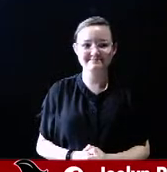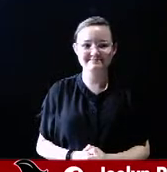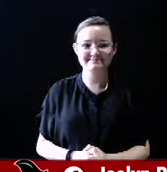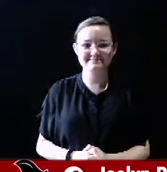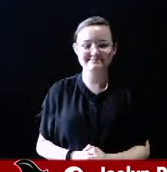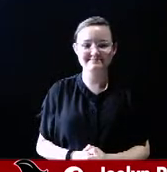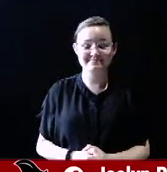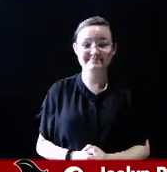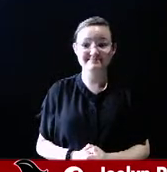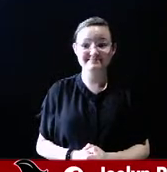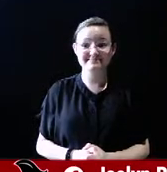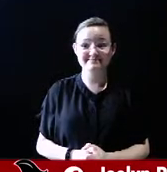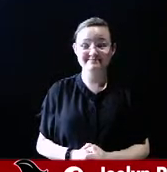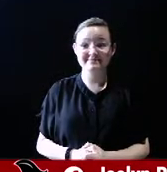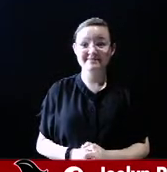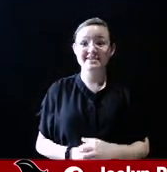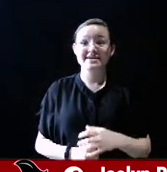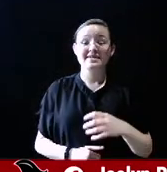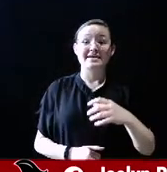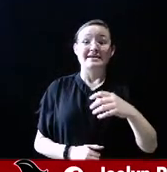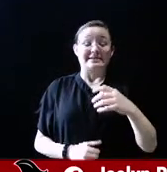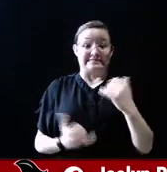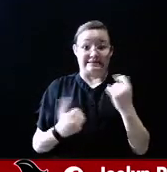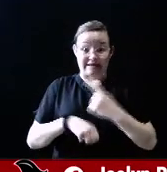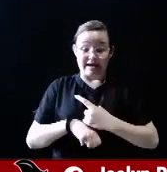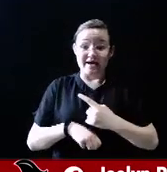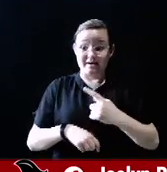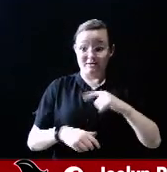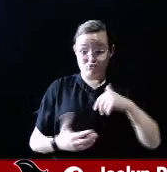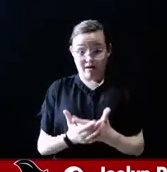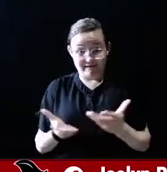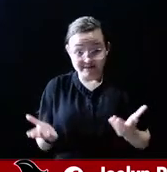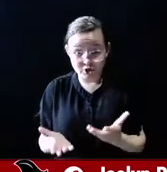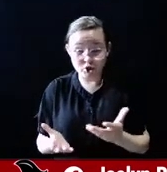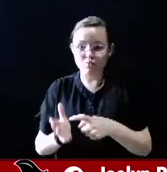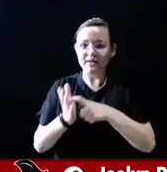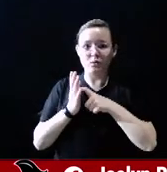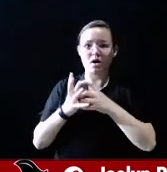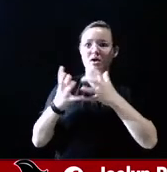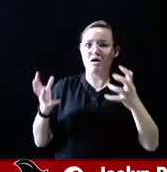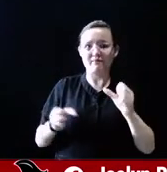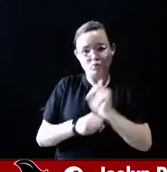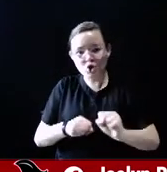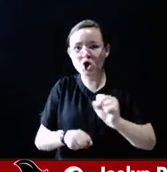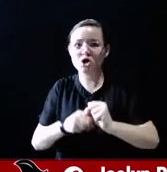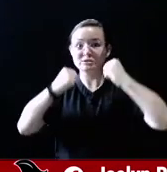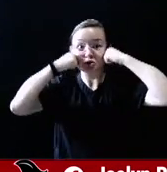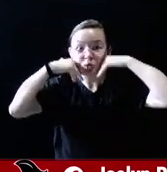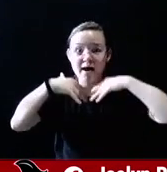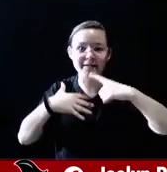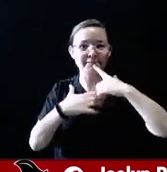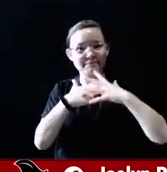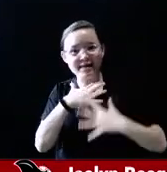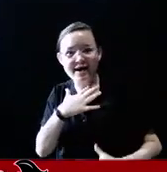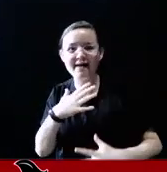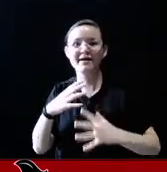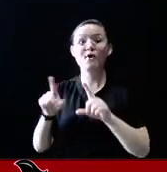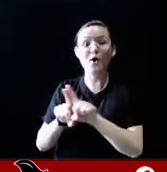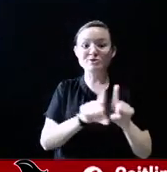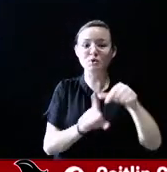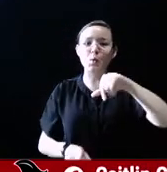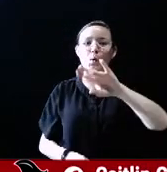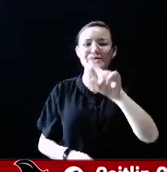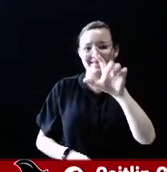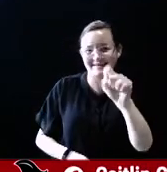For you to get here today, it required a combination of blood, sweat, tears, and strategic Google searches leading to Quizlet gold